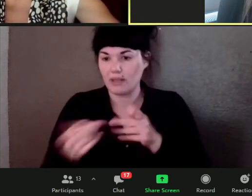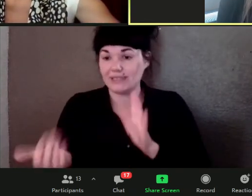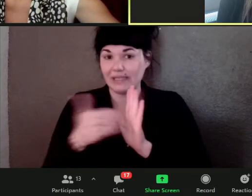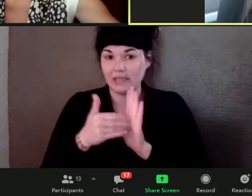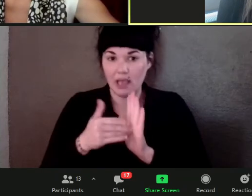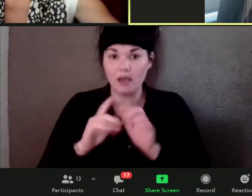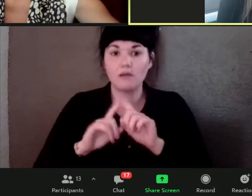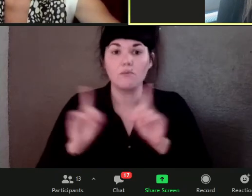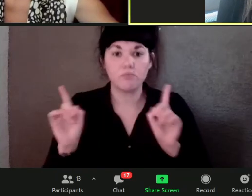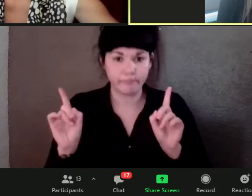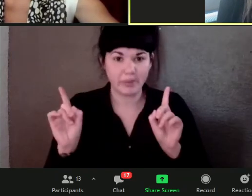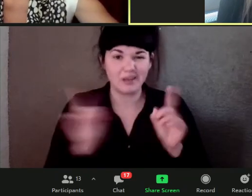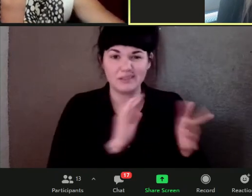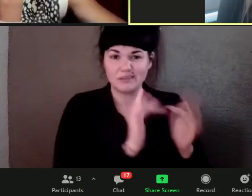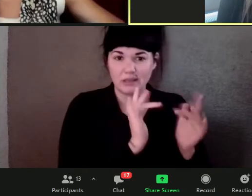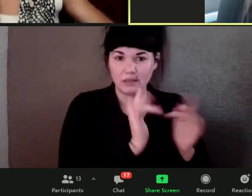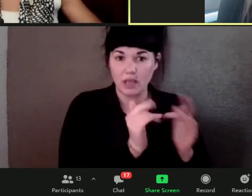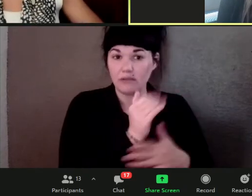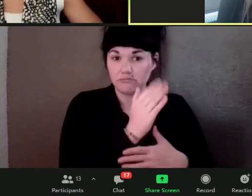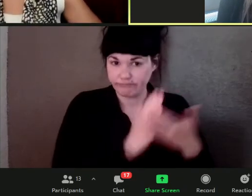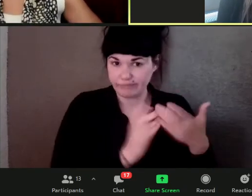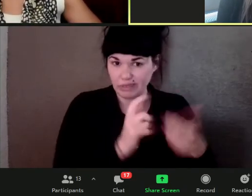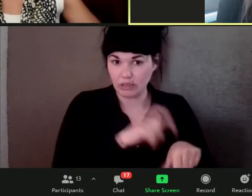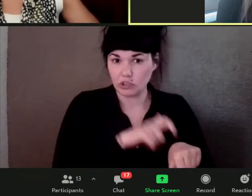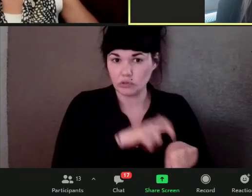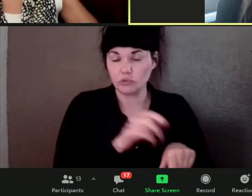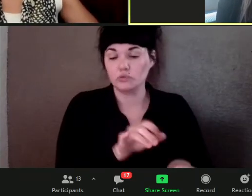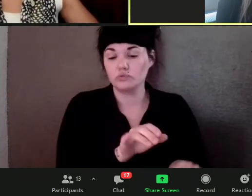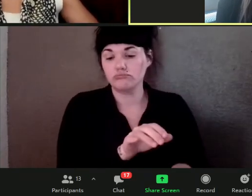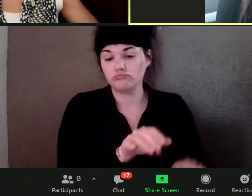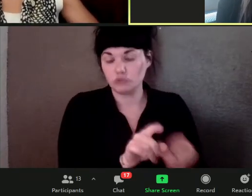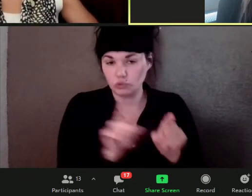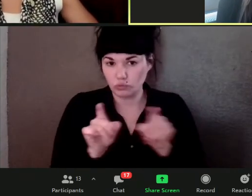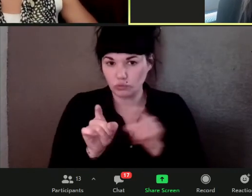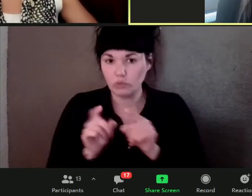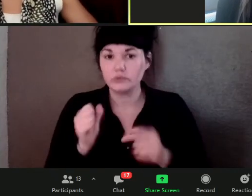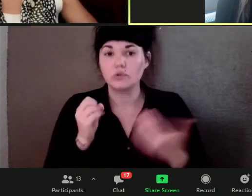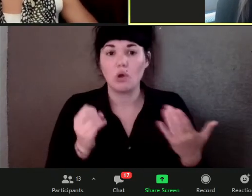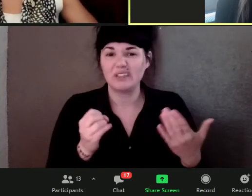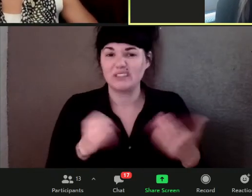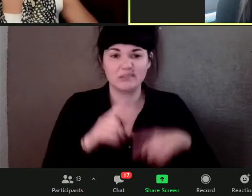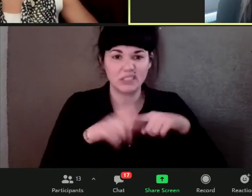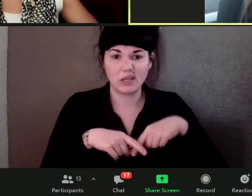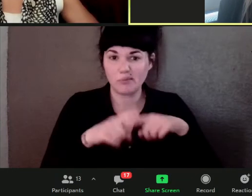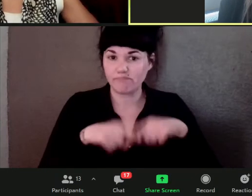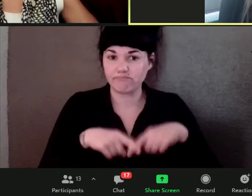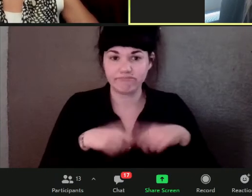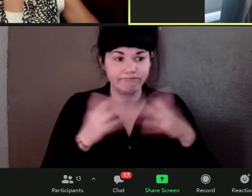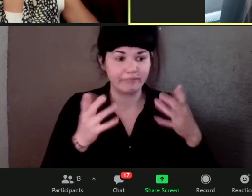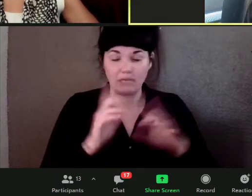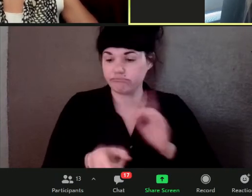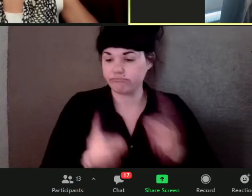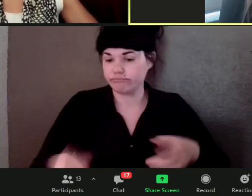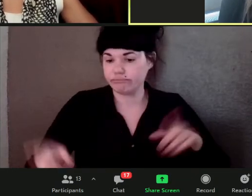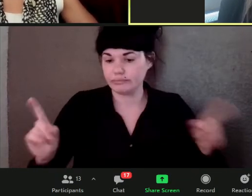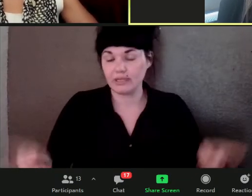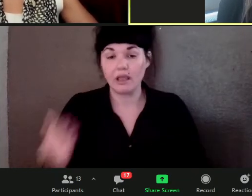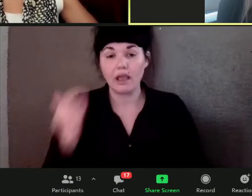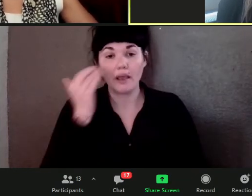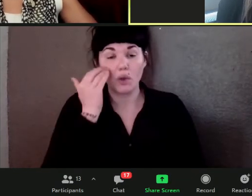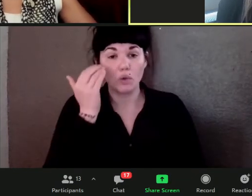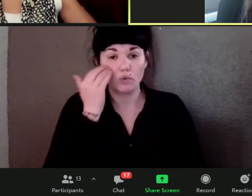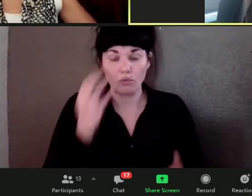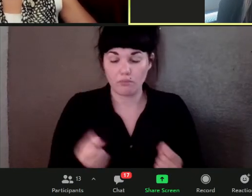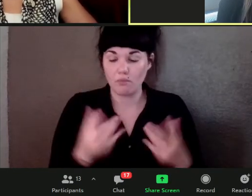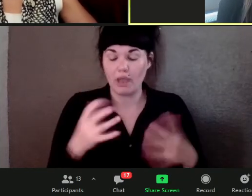kind of a split situation. I know some employers are very anxious in getting their staff back into the workplace just to have that camaraderie and just